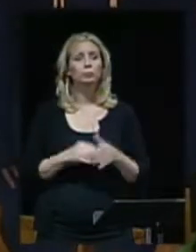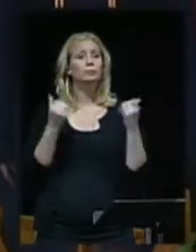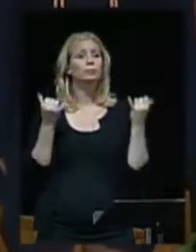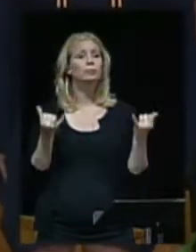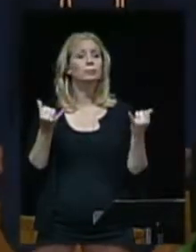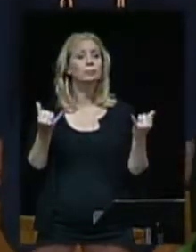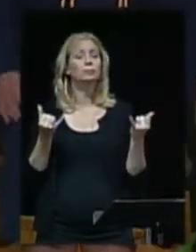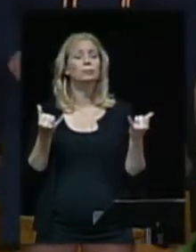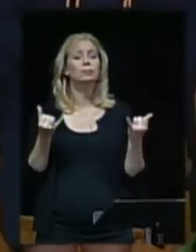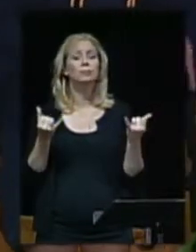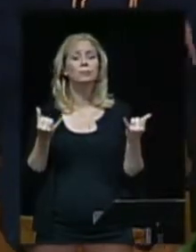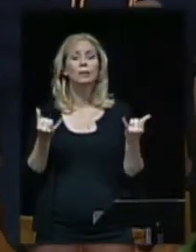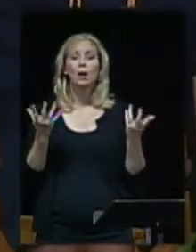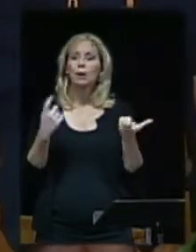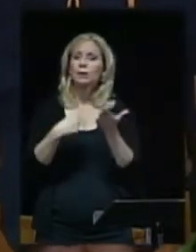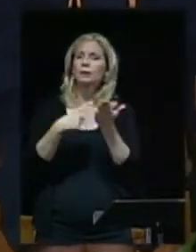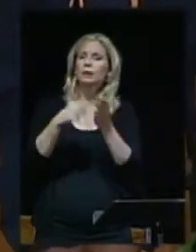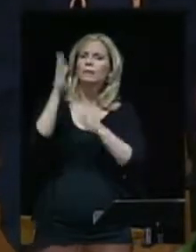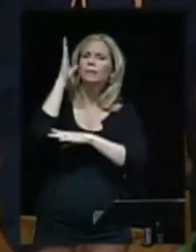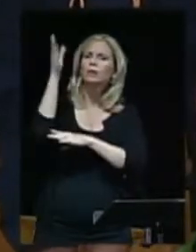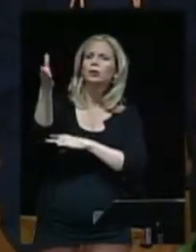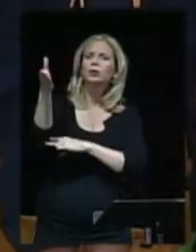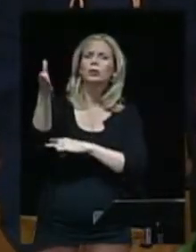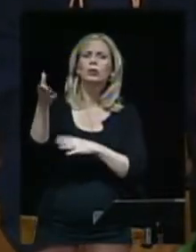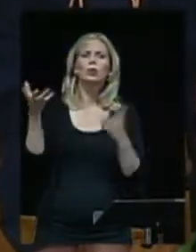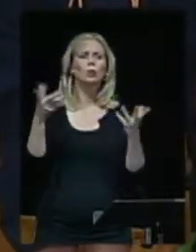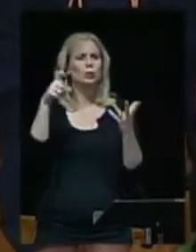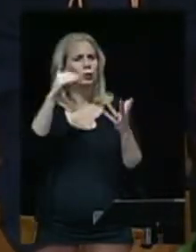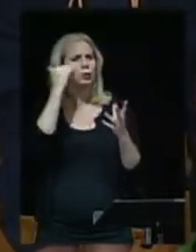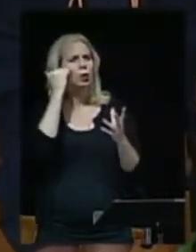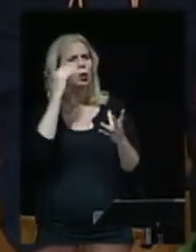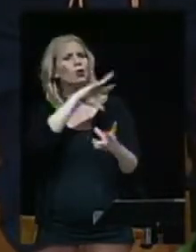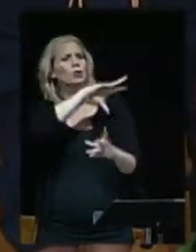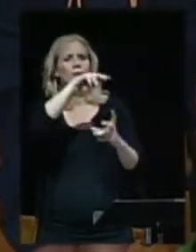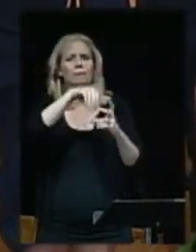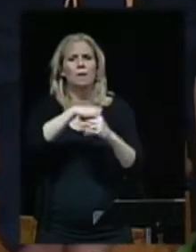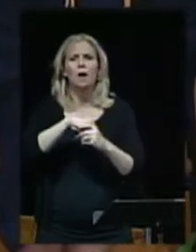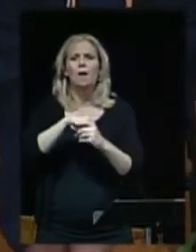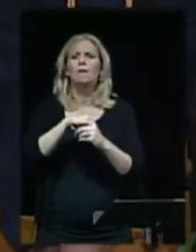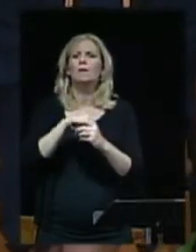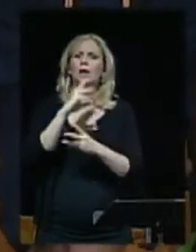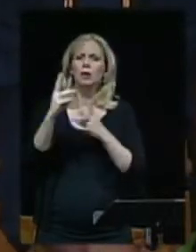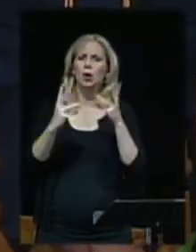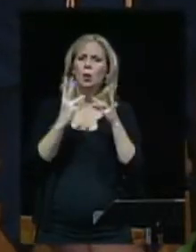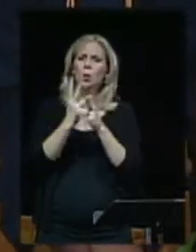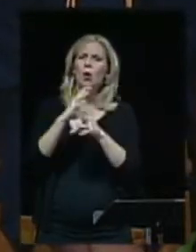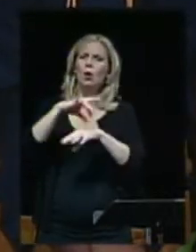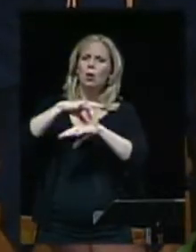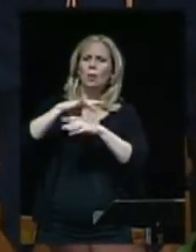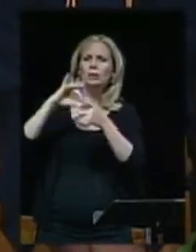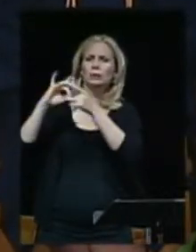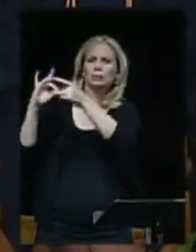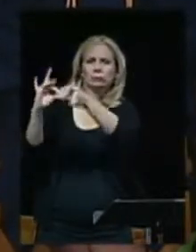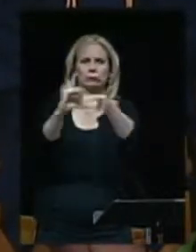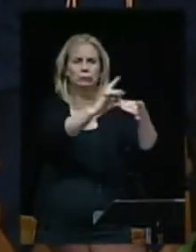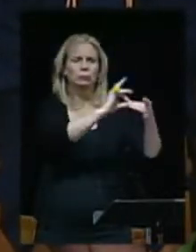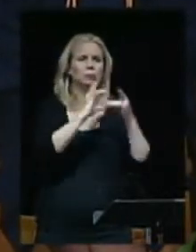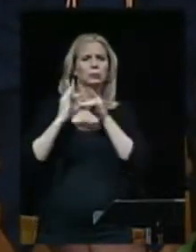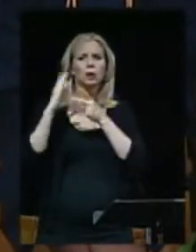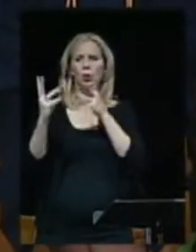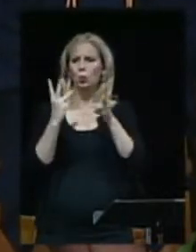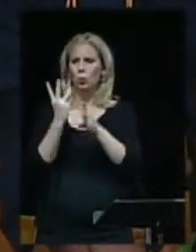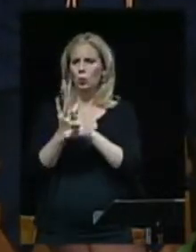Today I want to talk to you about the future and what you'll need to know as you engage in the globally connected world that we live in. Graduates, you represent the largest